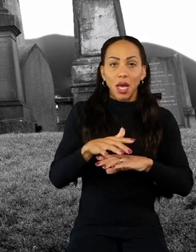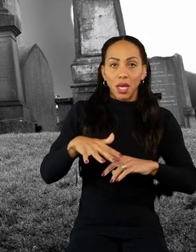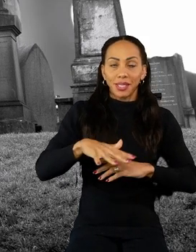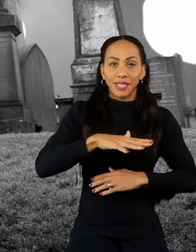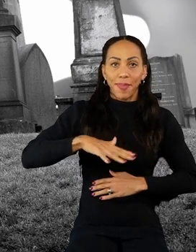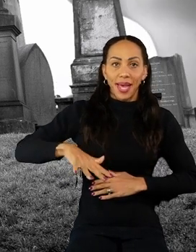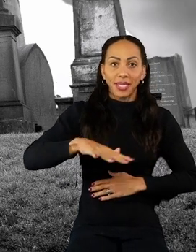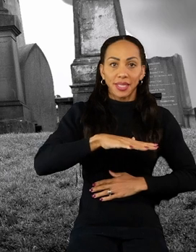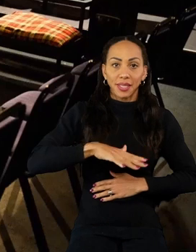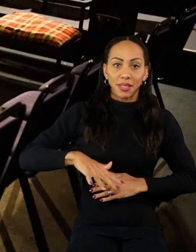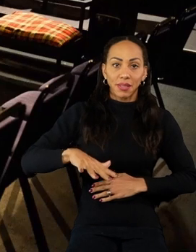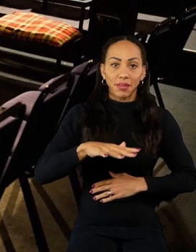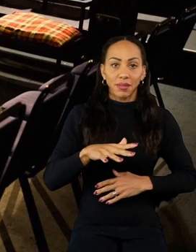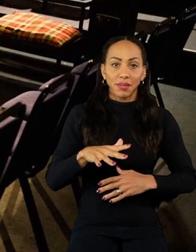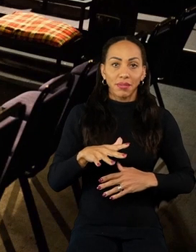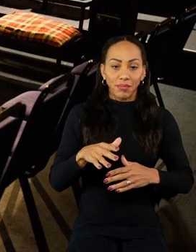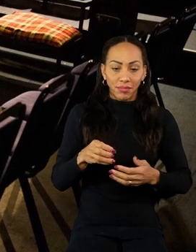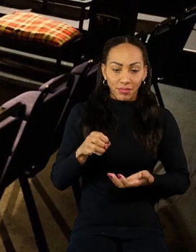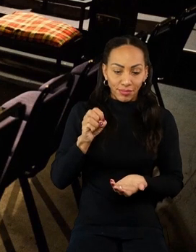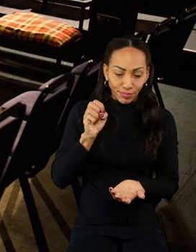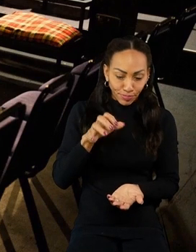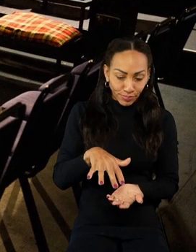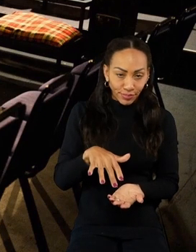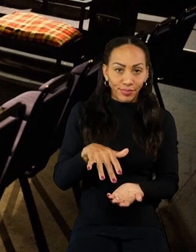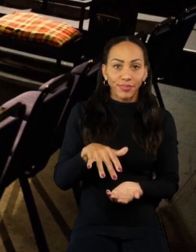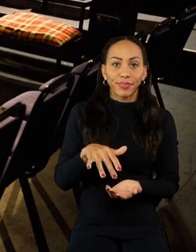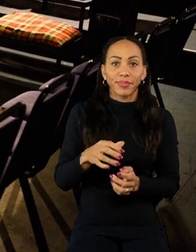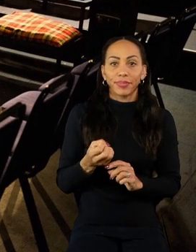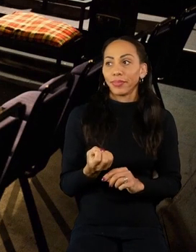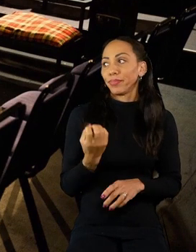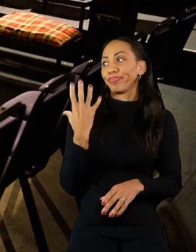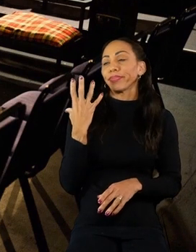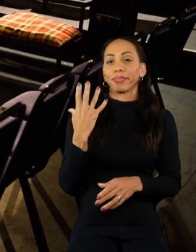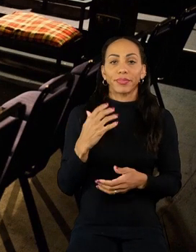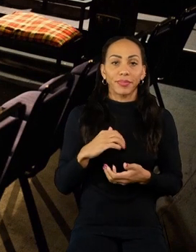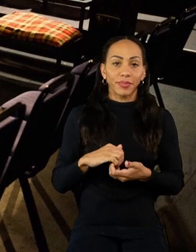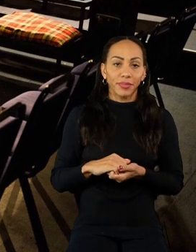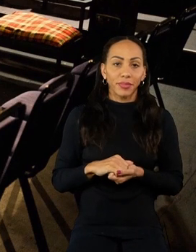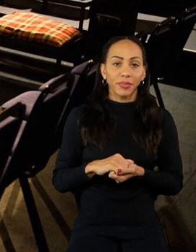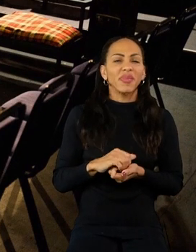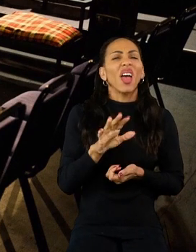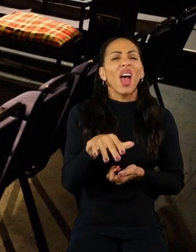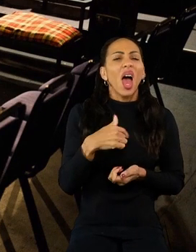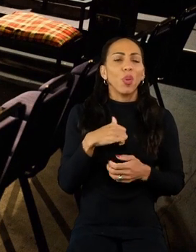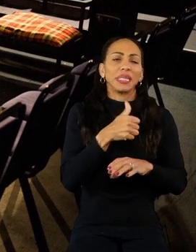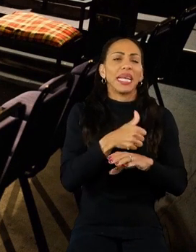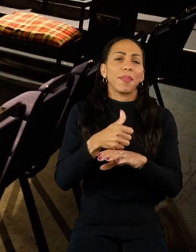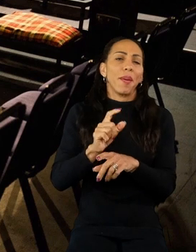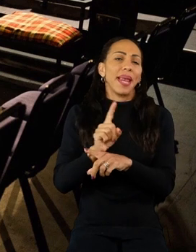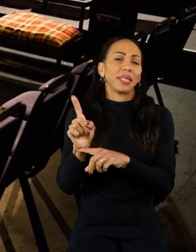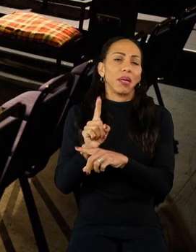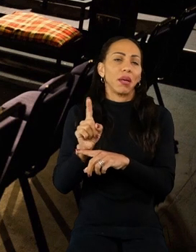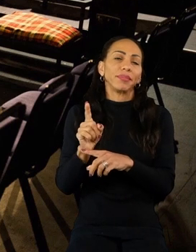So I've got some other scenes here. I've got scenes you could do in a theatre space. Obviously, we could cut out and put people on the ground. We can do